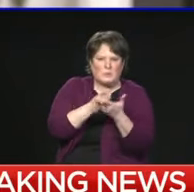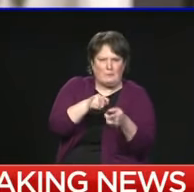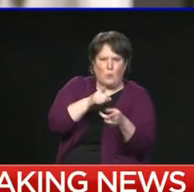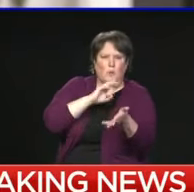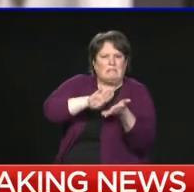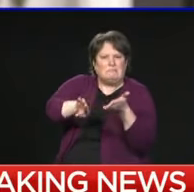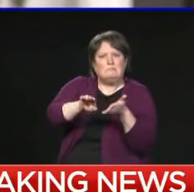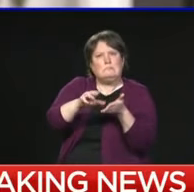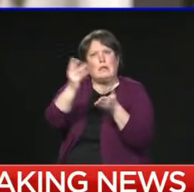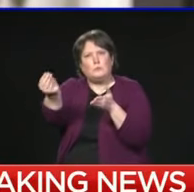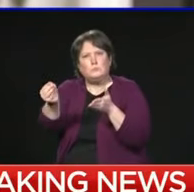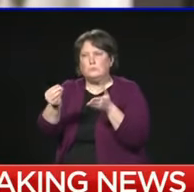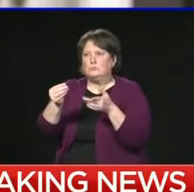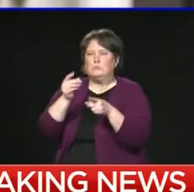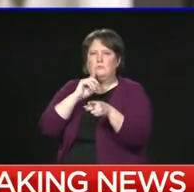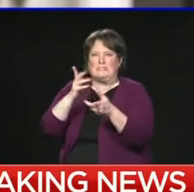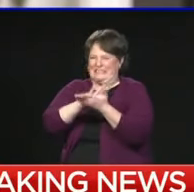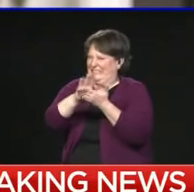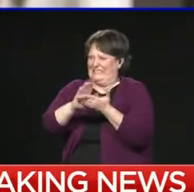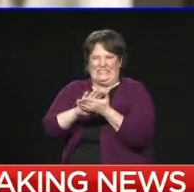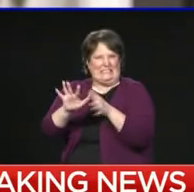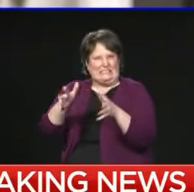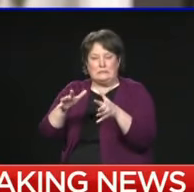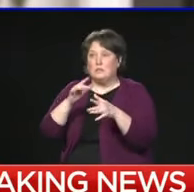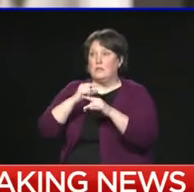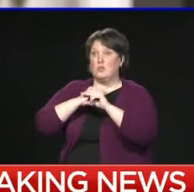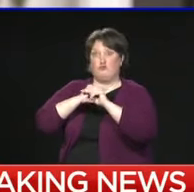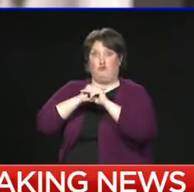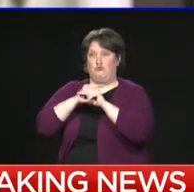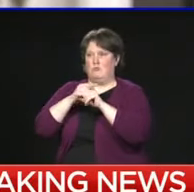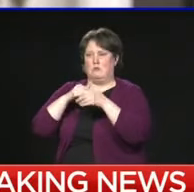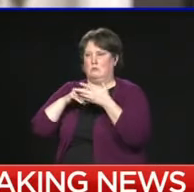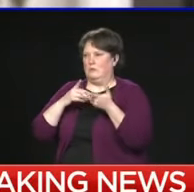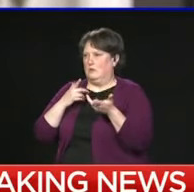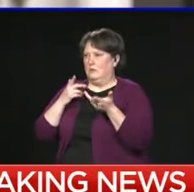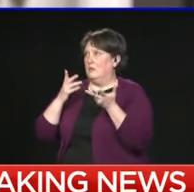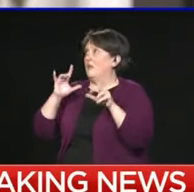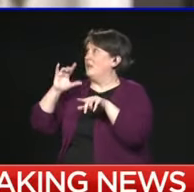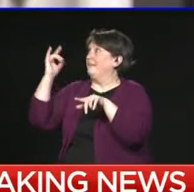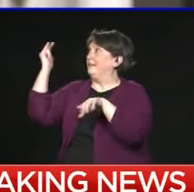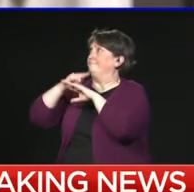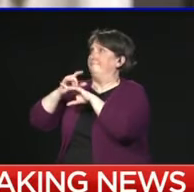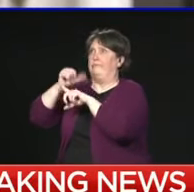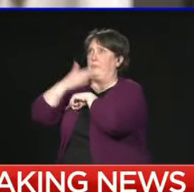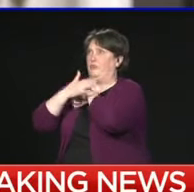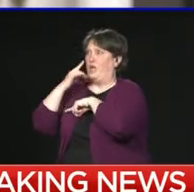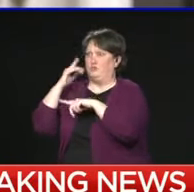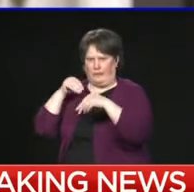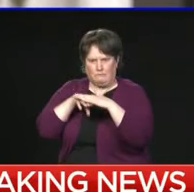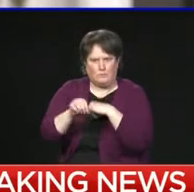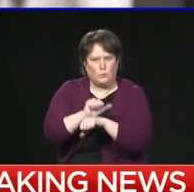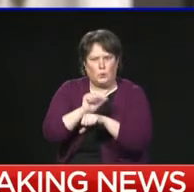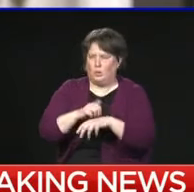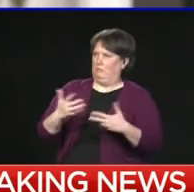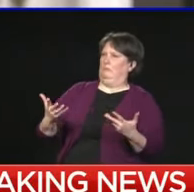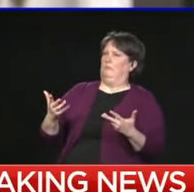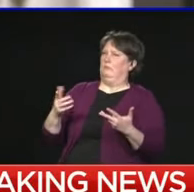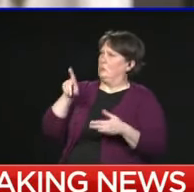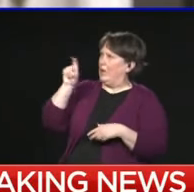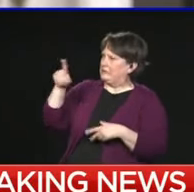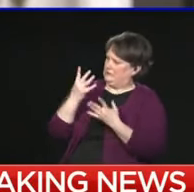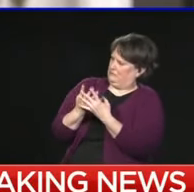sanitary conditions are even worse, and that guards are being allowed into the prisons even after returning from abroad. What, if anything, are you going to do